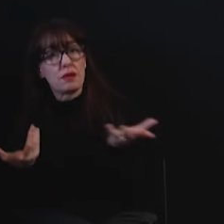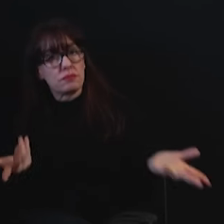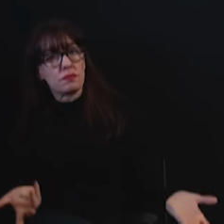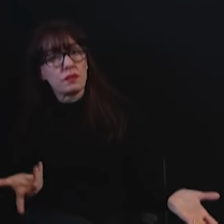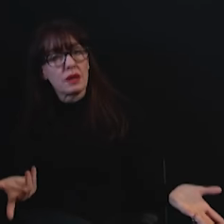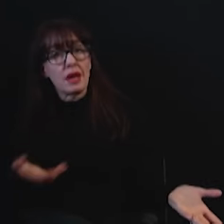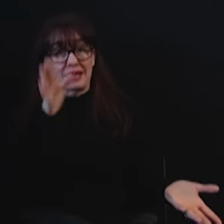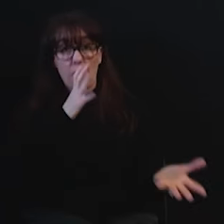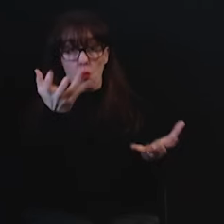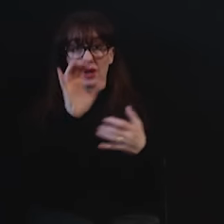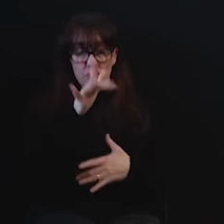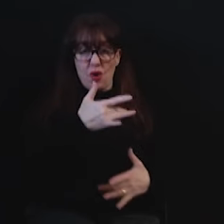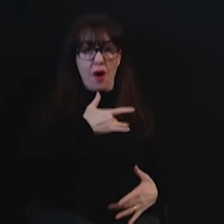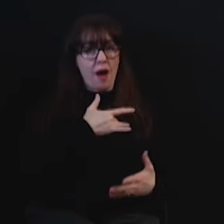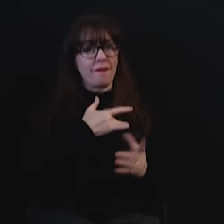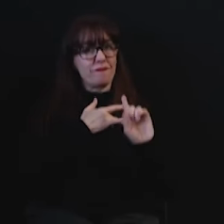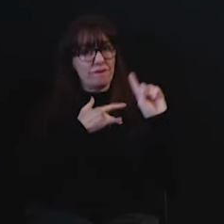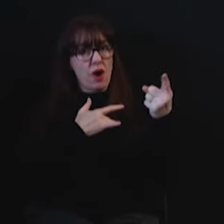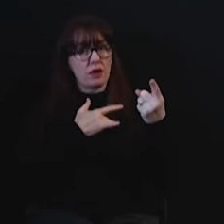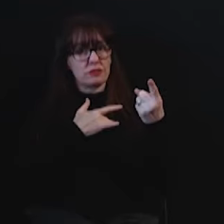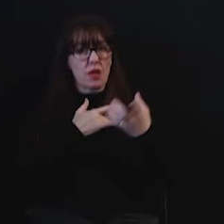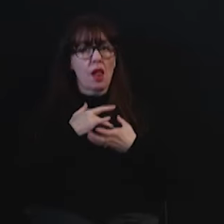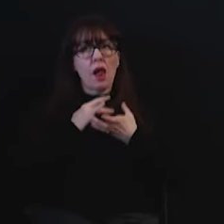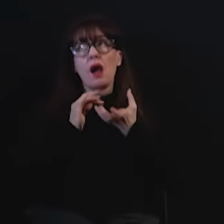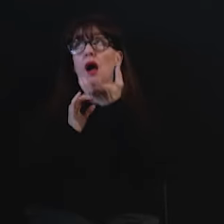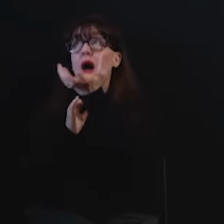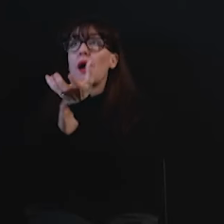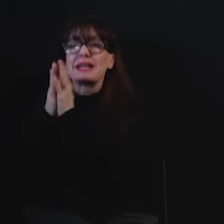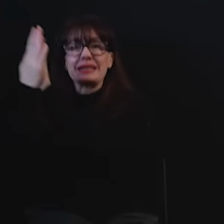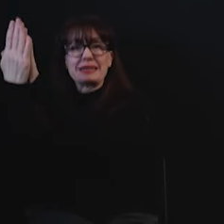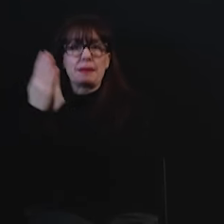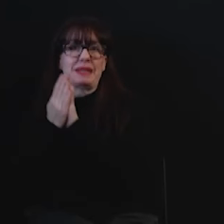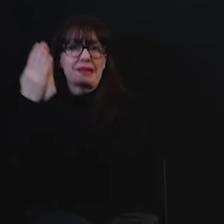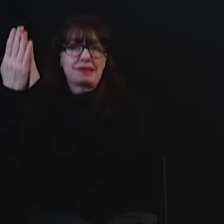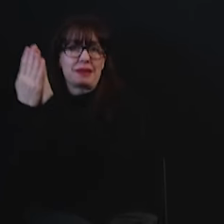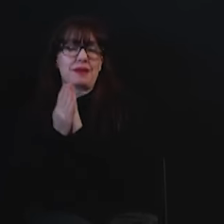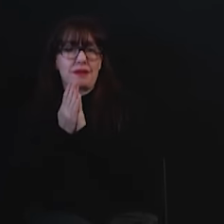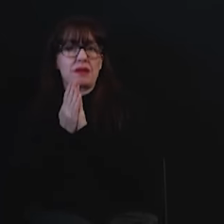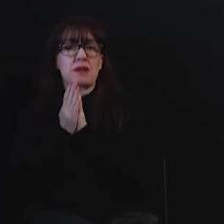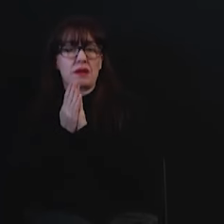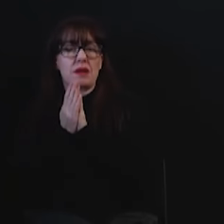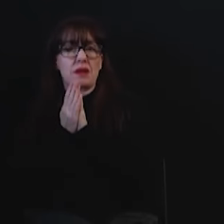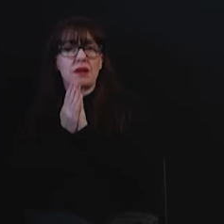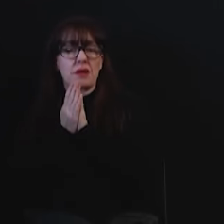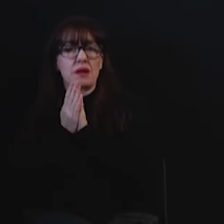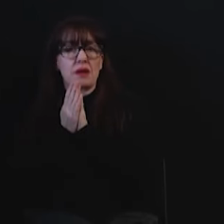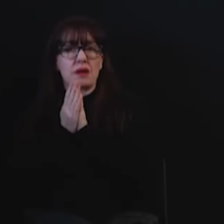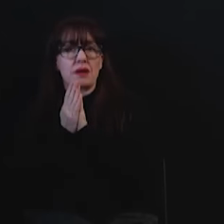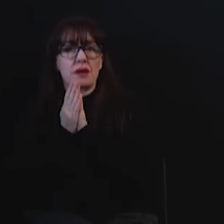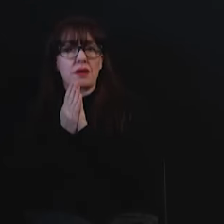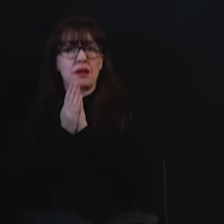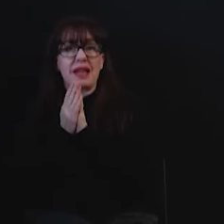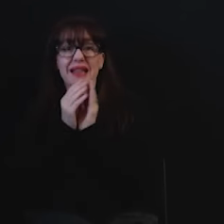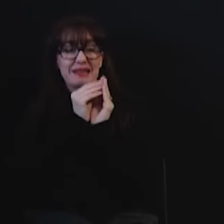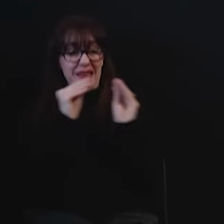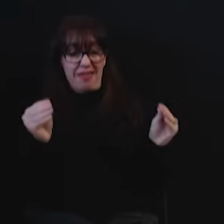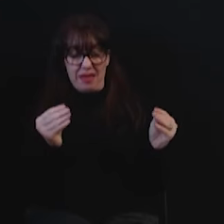God wants your heart first. He wants intimacy with you first. Nothing that God wants you to